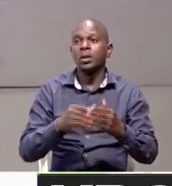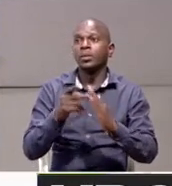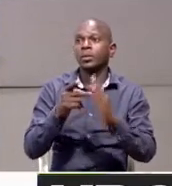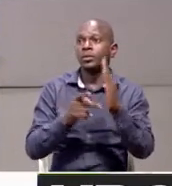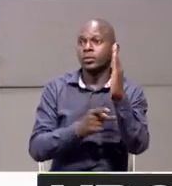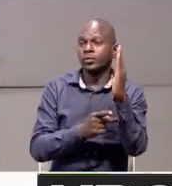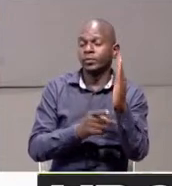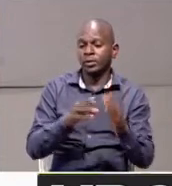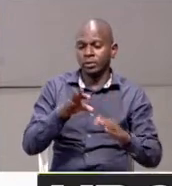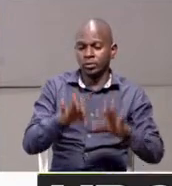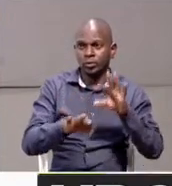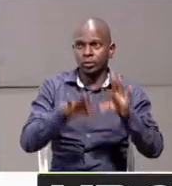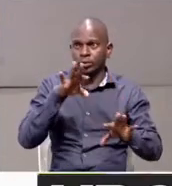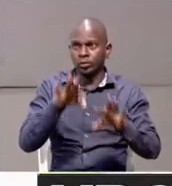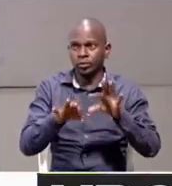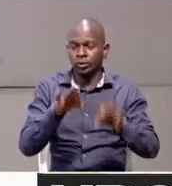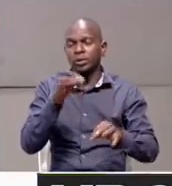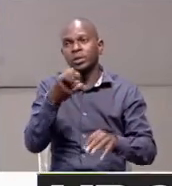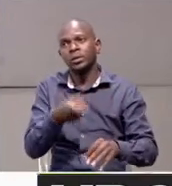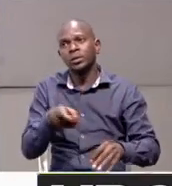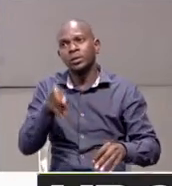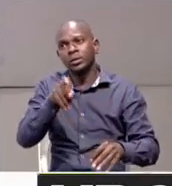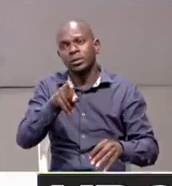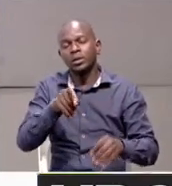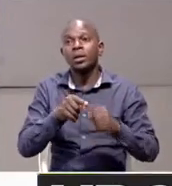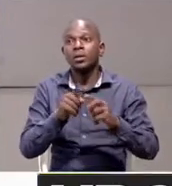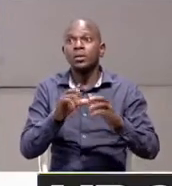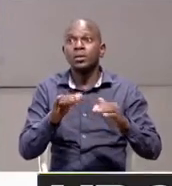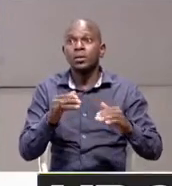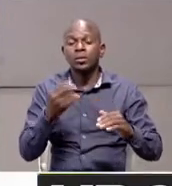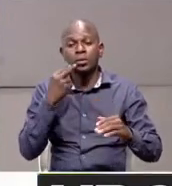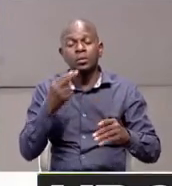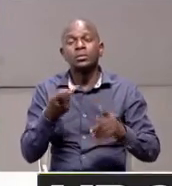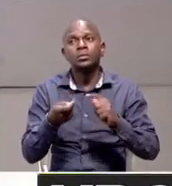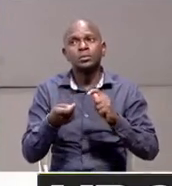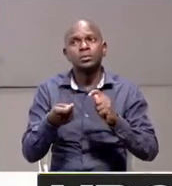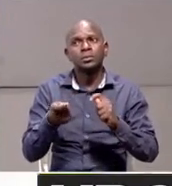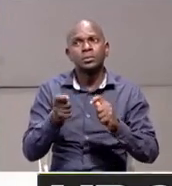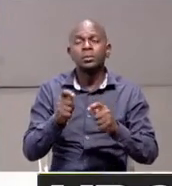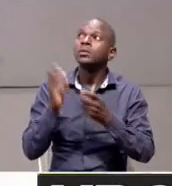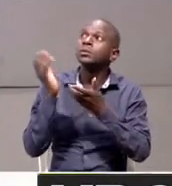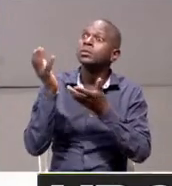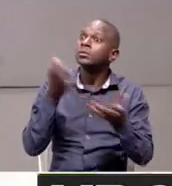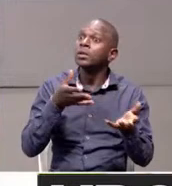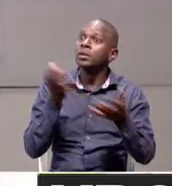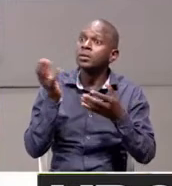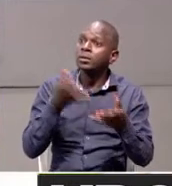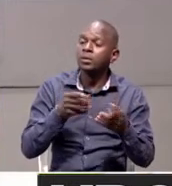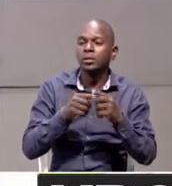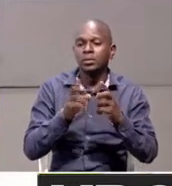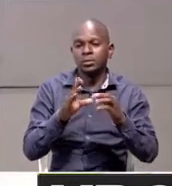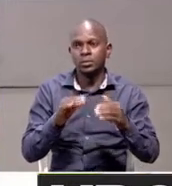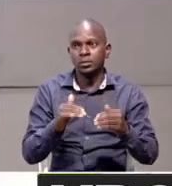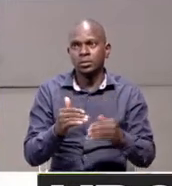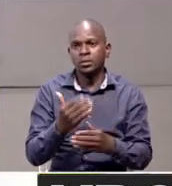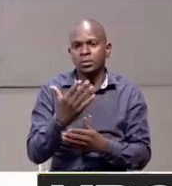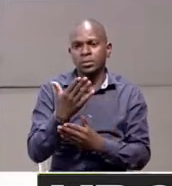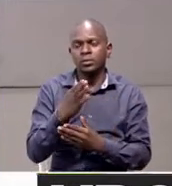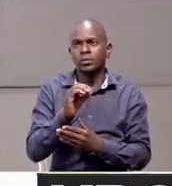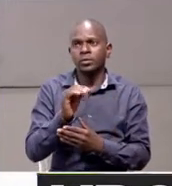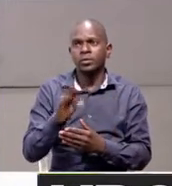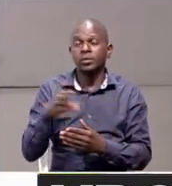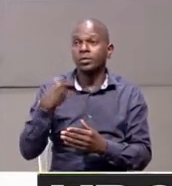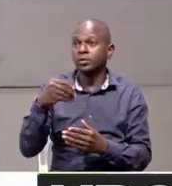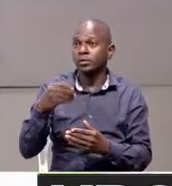high. I want to see the starch factory being revamped. We import starch worth over